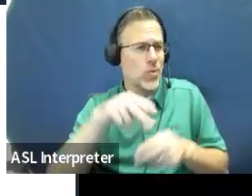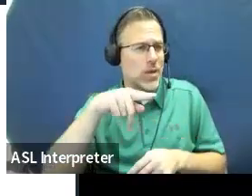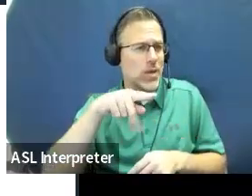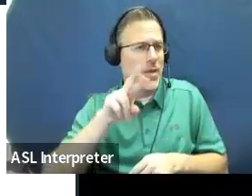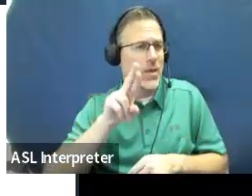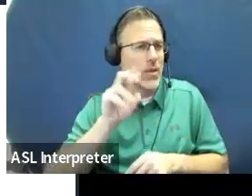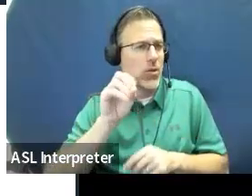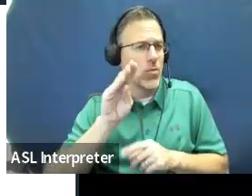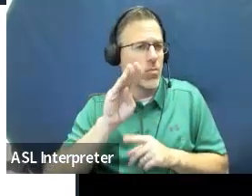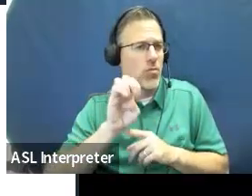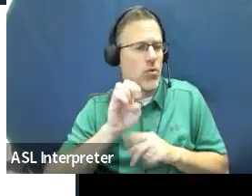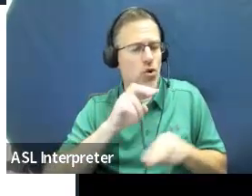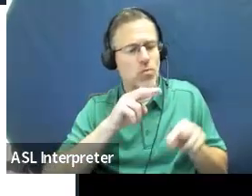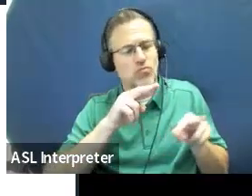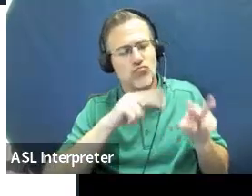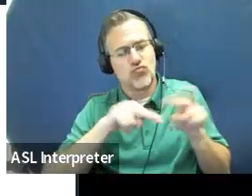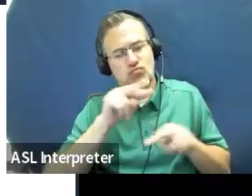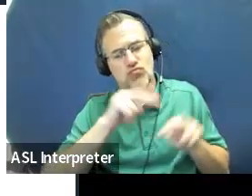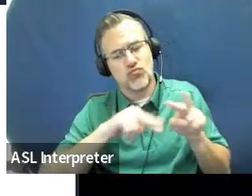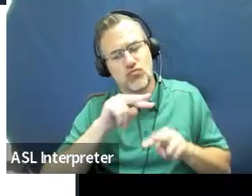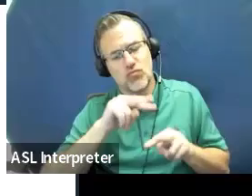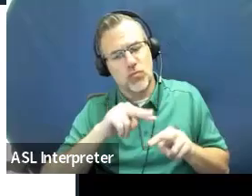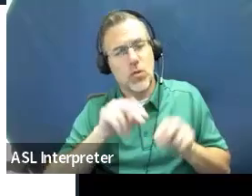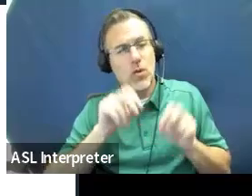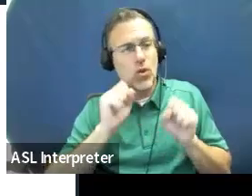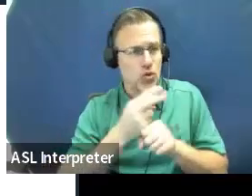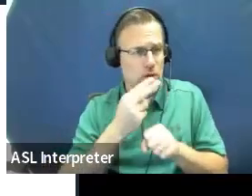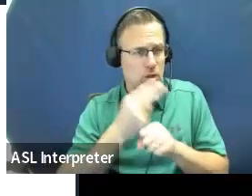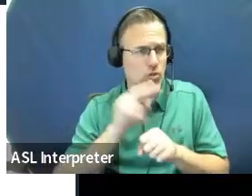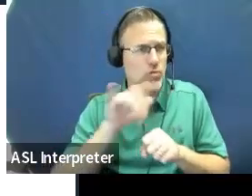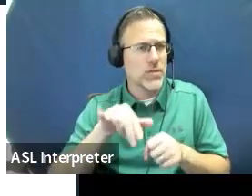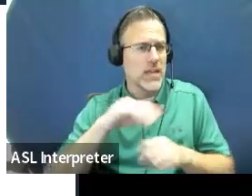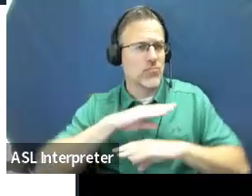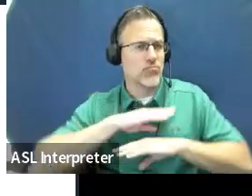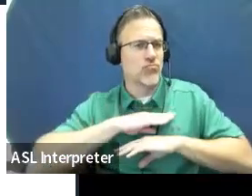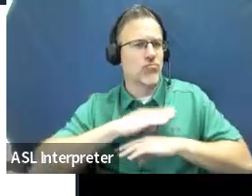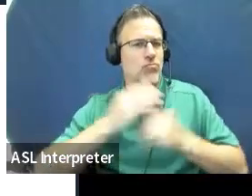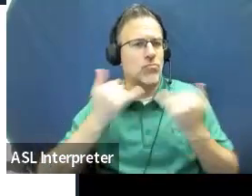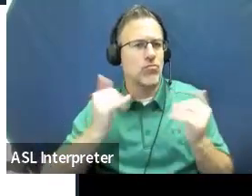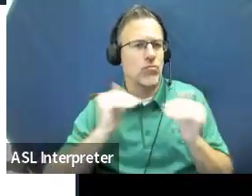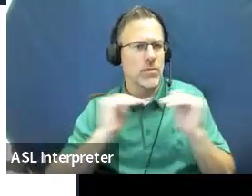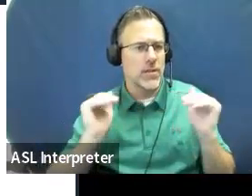now. And you can use that for your present level.